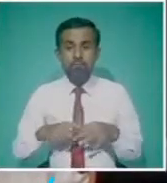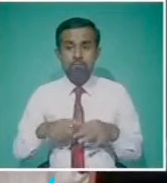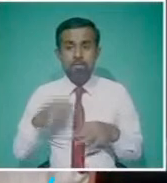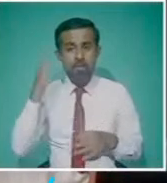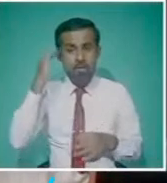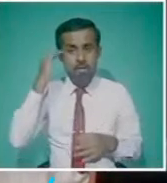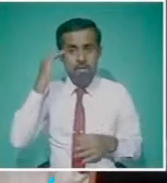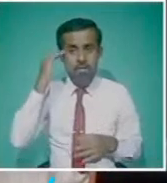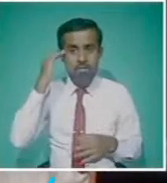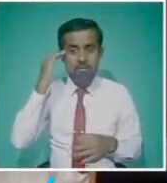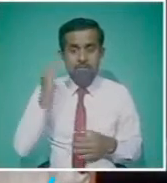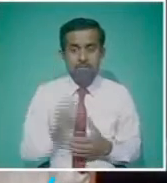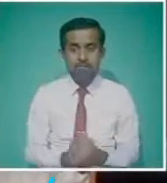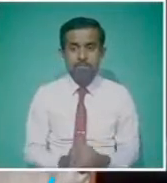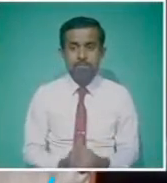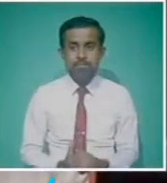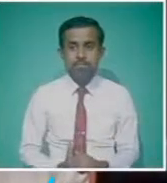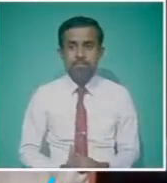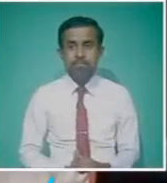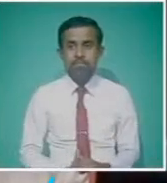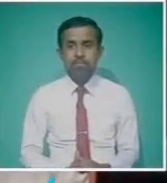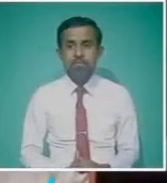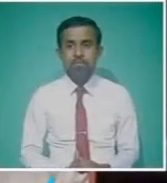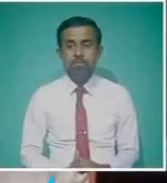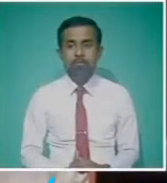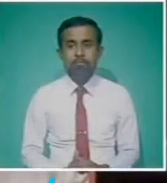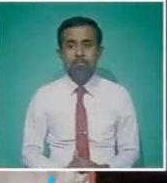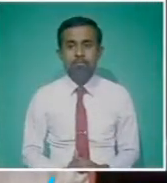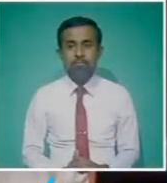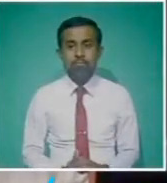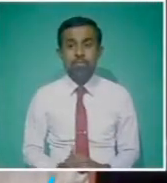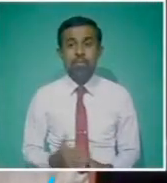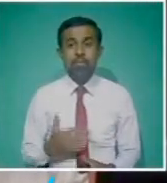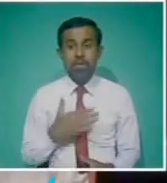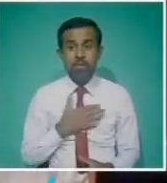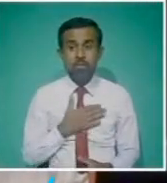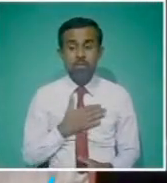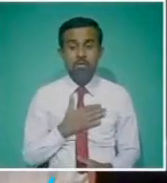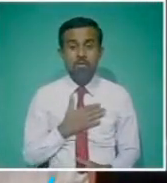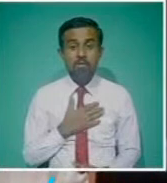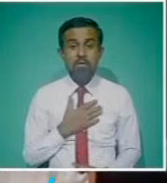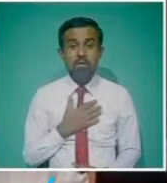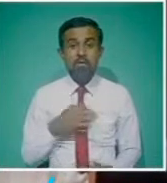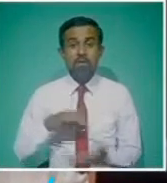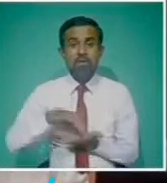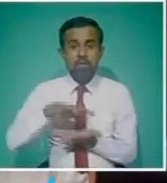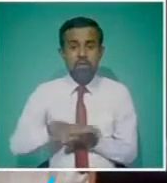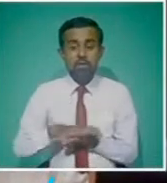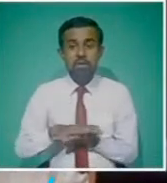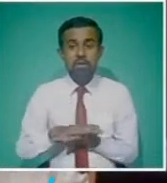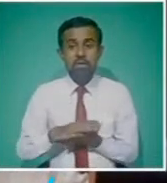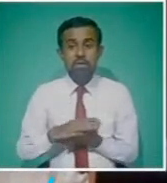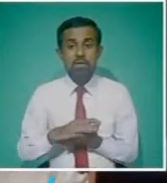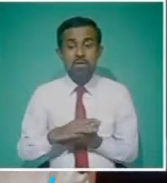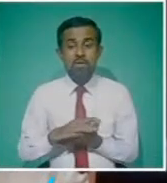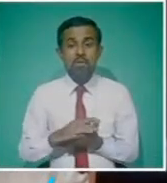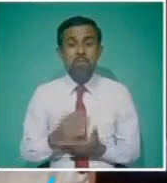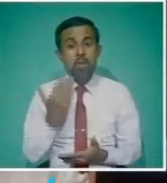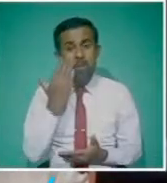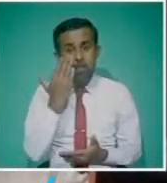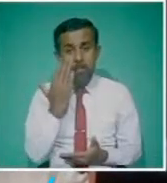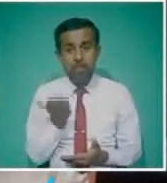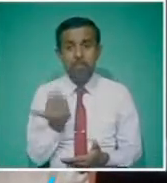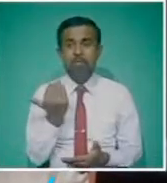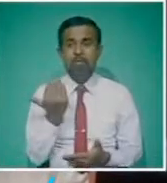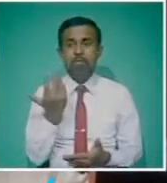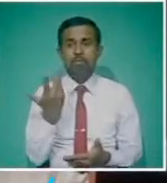became to us a symbol of stability, a symbol of adaptability. No